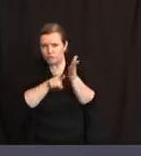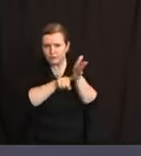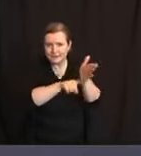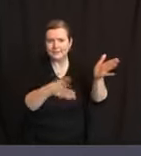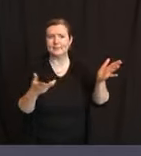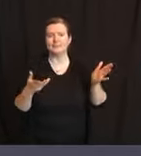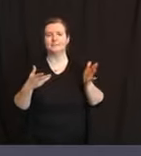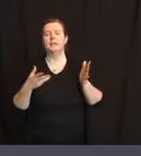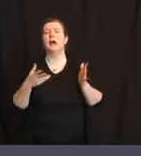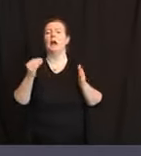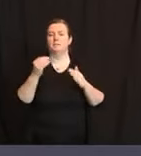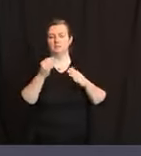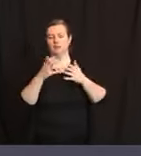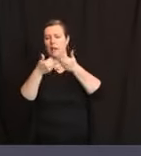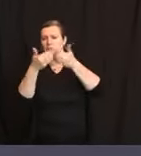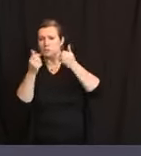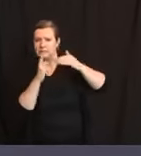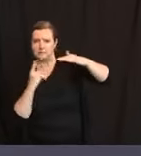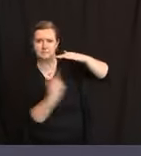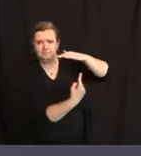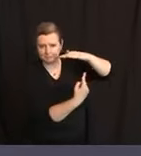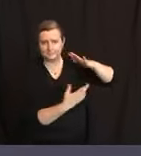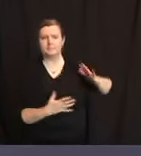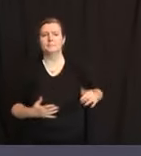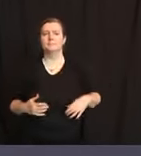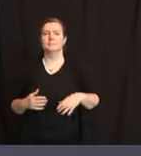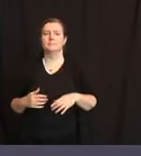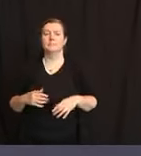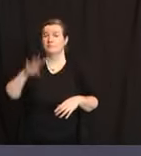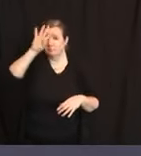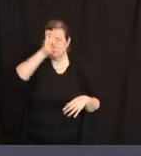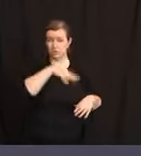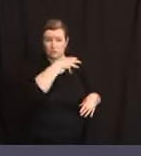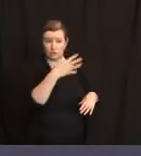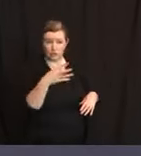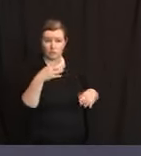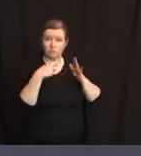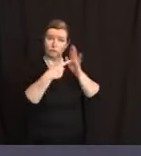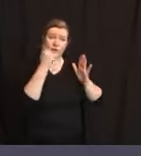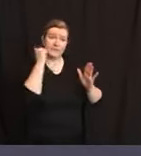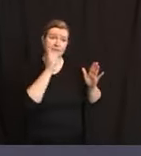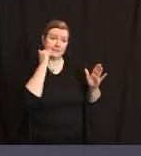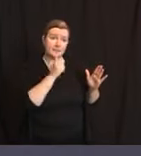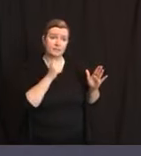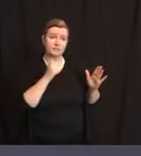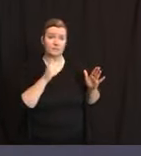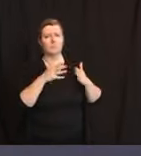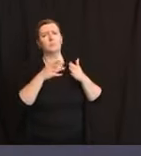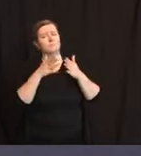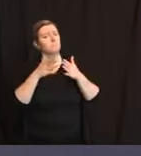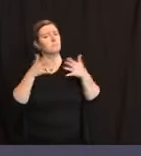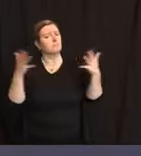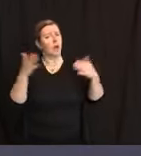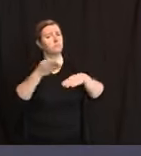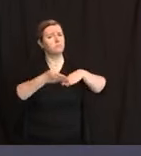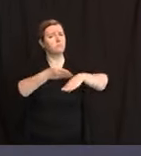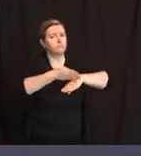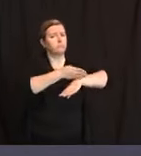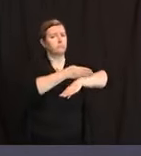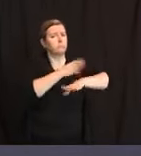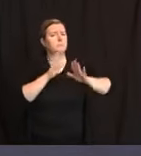those charts that we have showed the past number of days, lots of progress, still a stark reality that